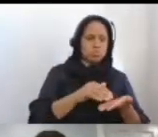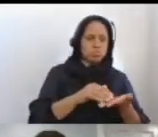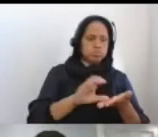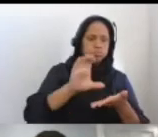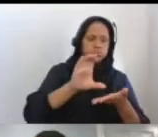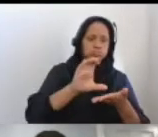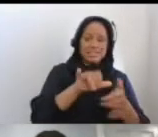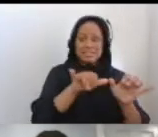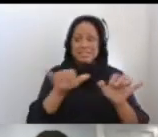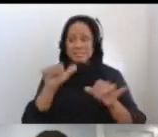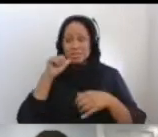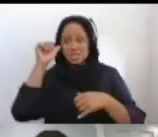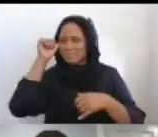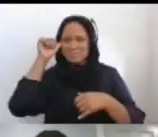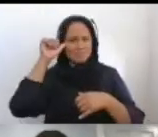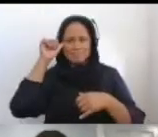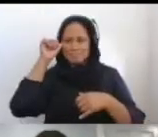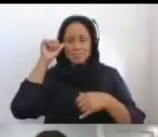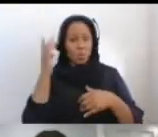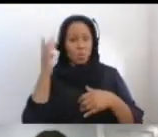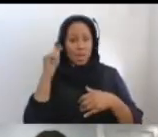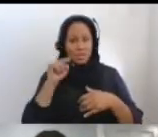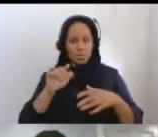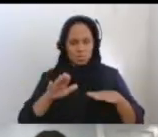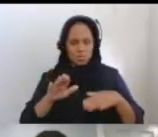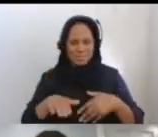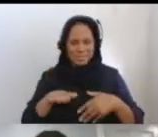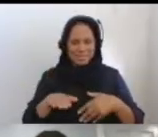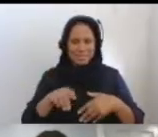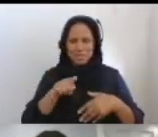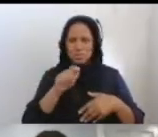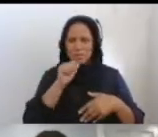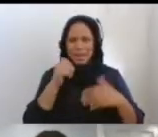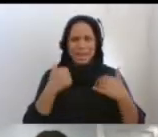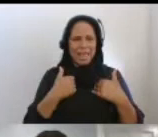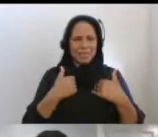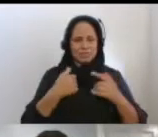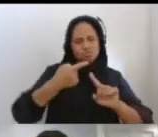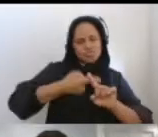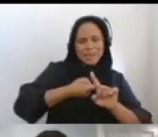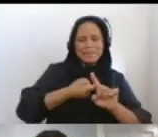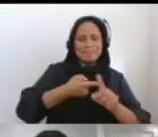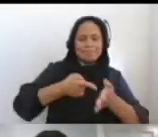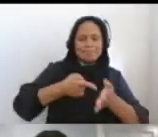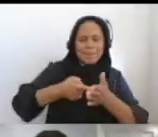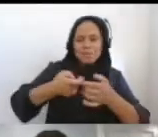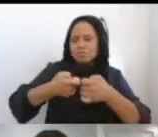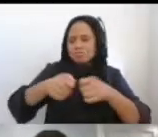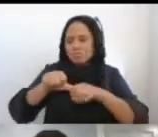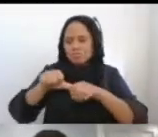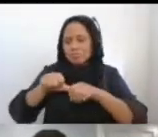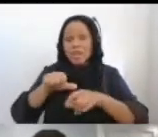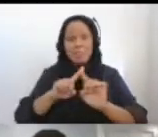kid, you're not going to be burdened with paying for rent, whereby as an adult, you may have